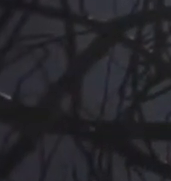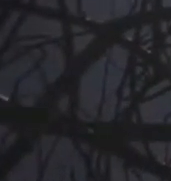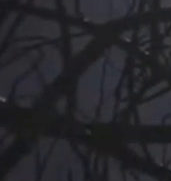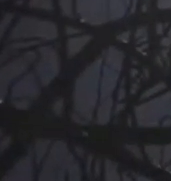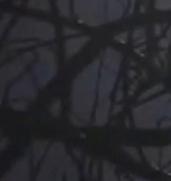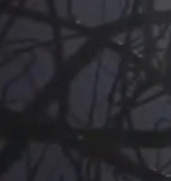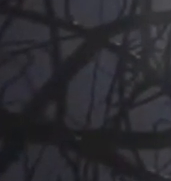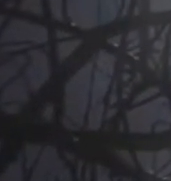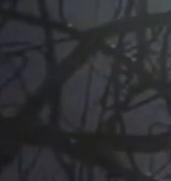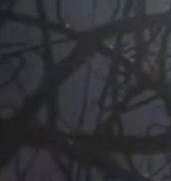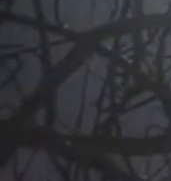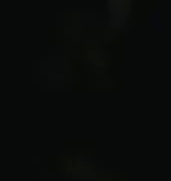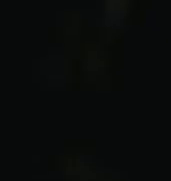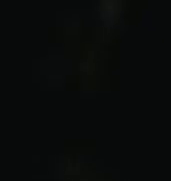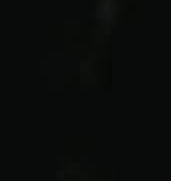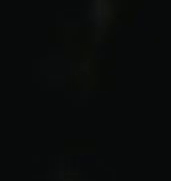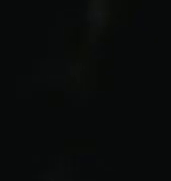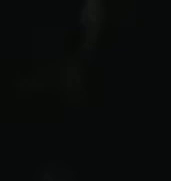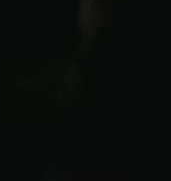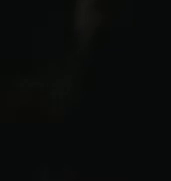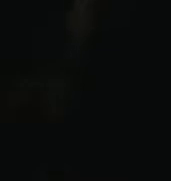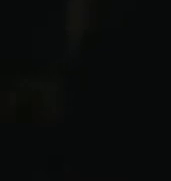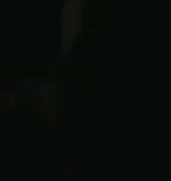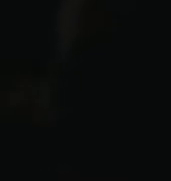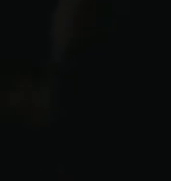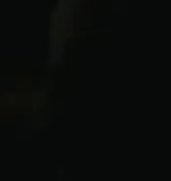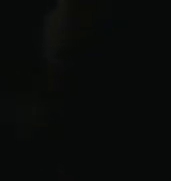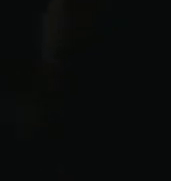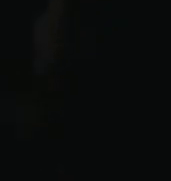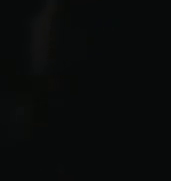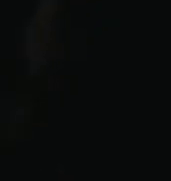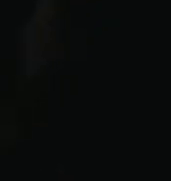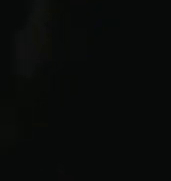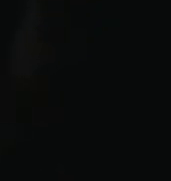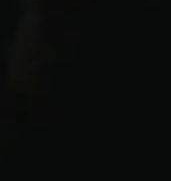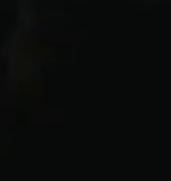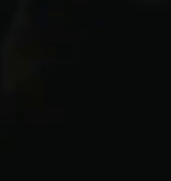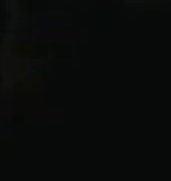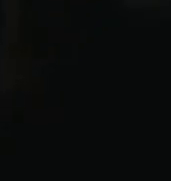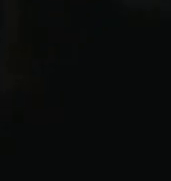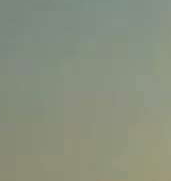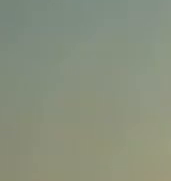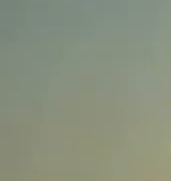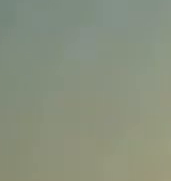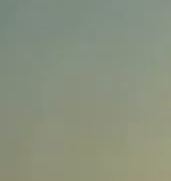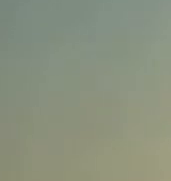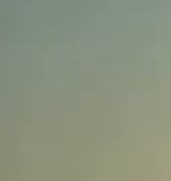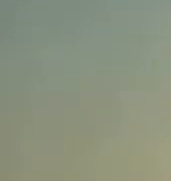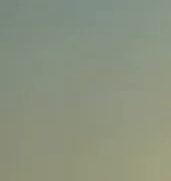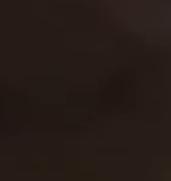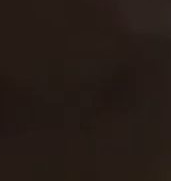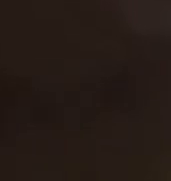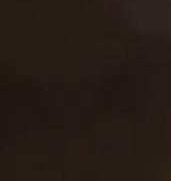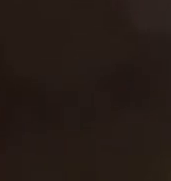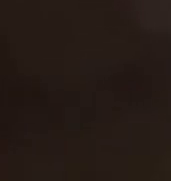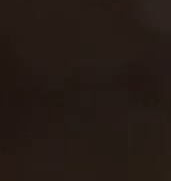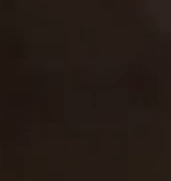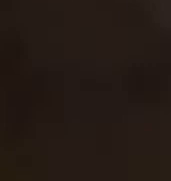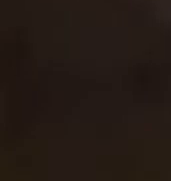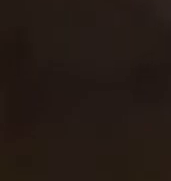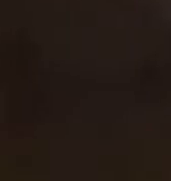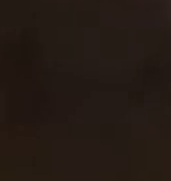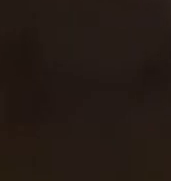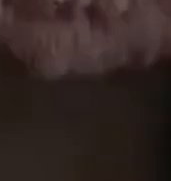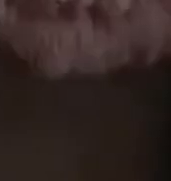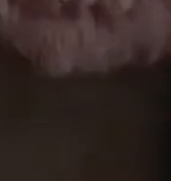darkness of this world and the spiritual wickedness in high places. Let us call upon God